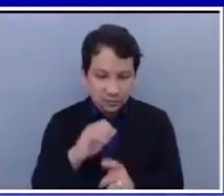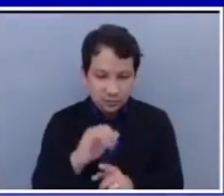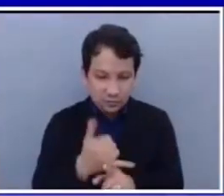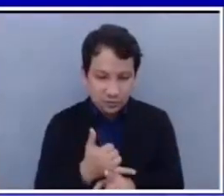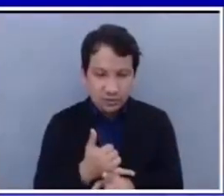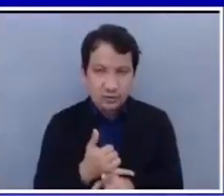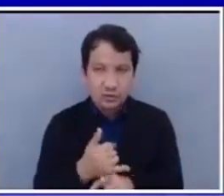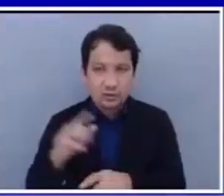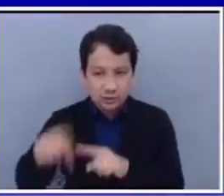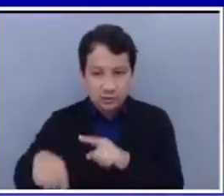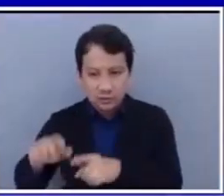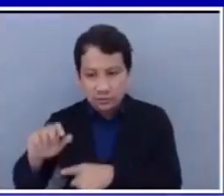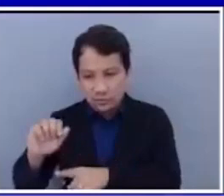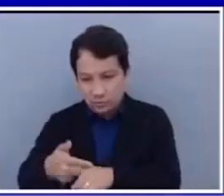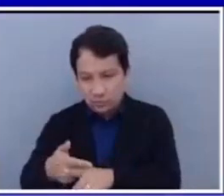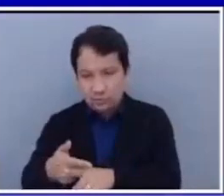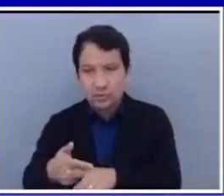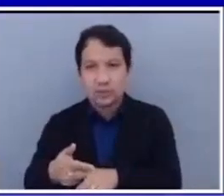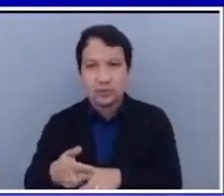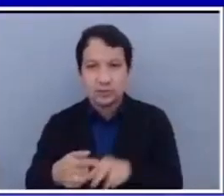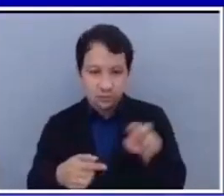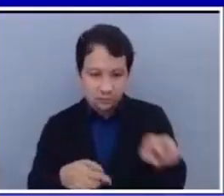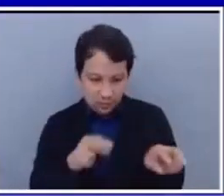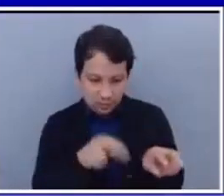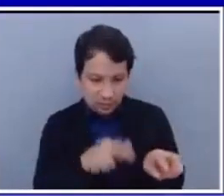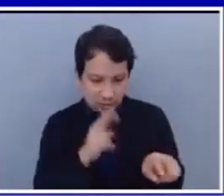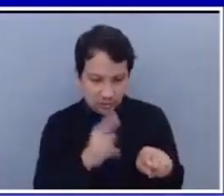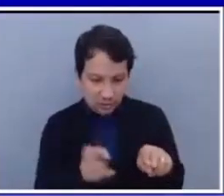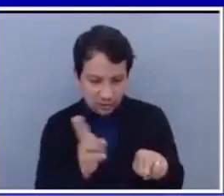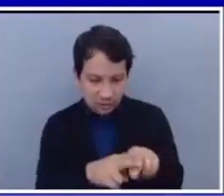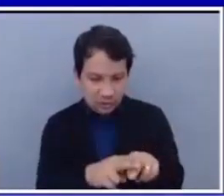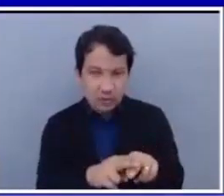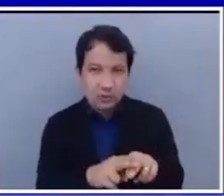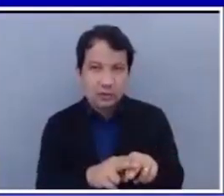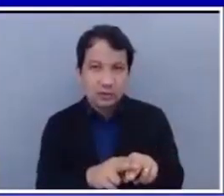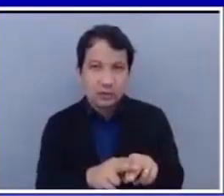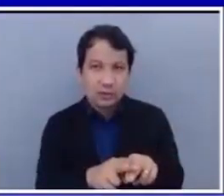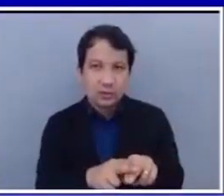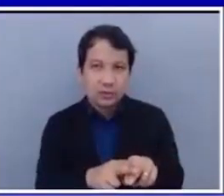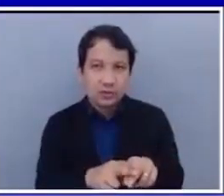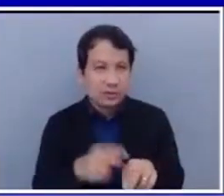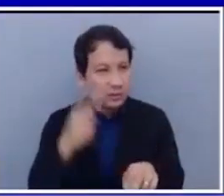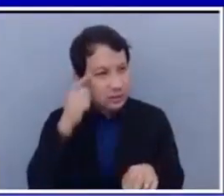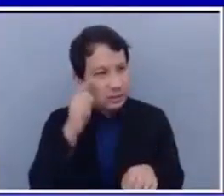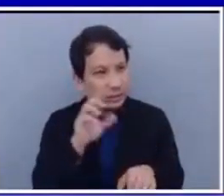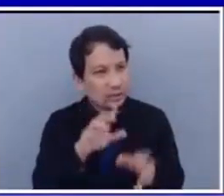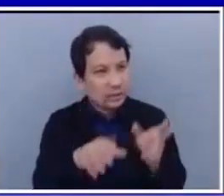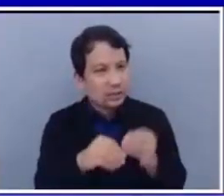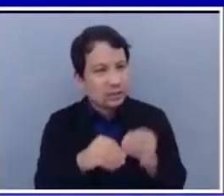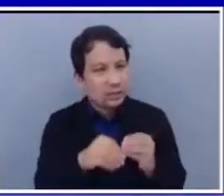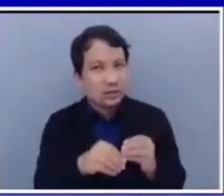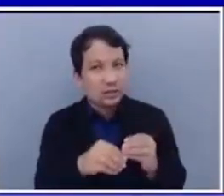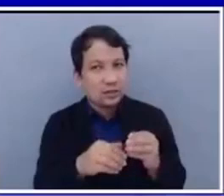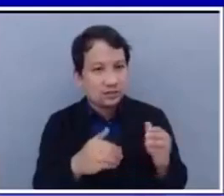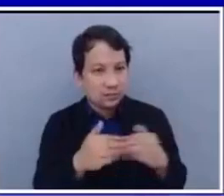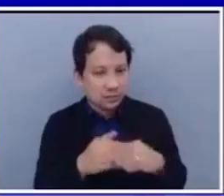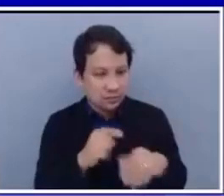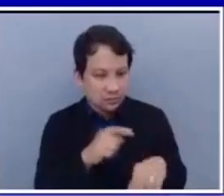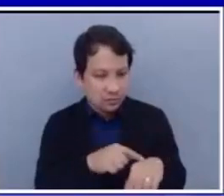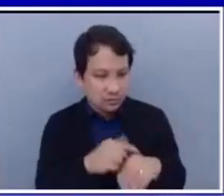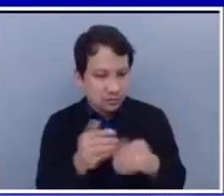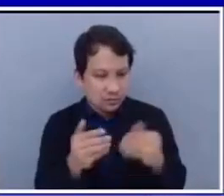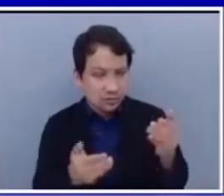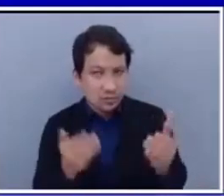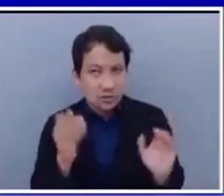So mayroon tayong nakitang decrease in new entrants sa August. So I think yung timing siguro